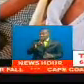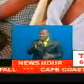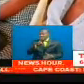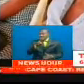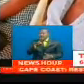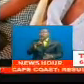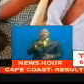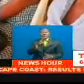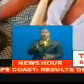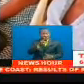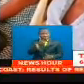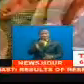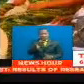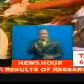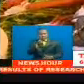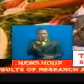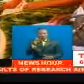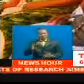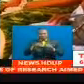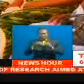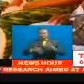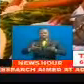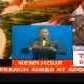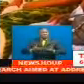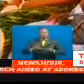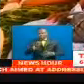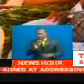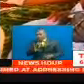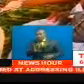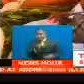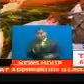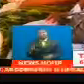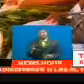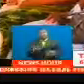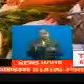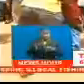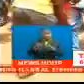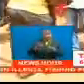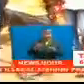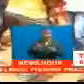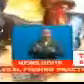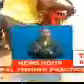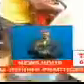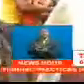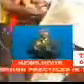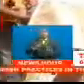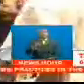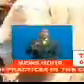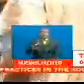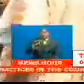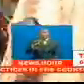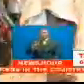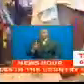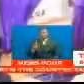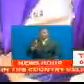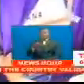He was optimistic the LEAP project will help address the issue in the region to pave the way for development. A representative of